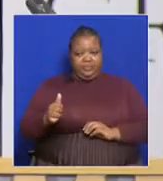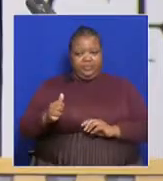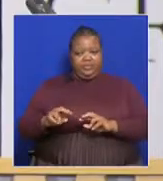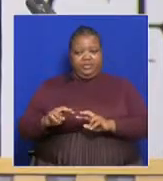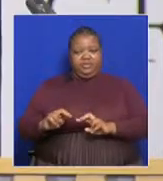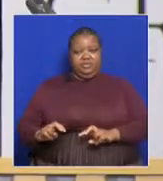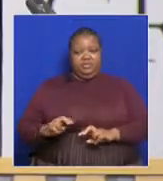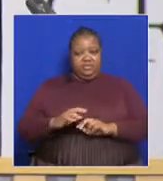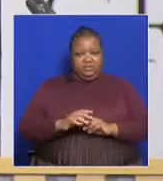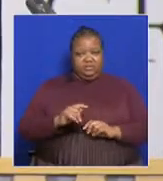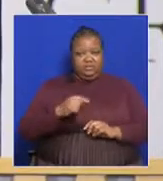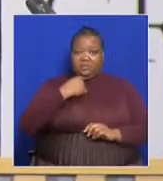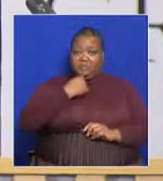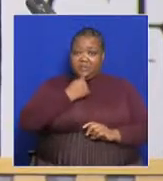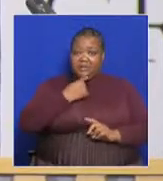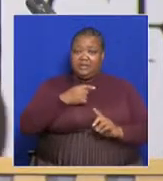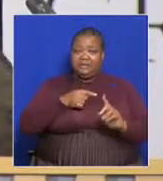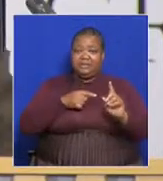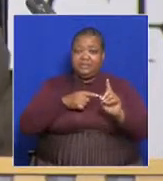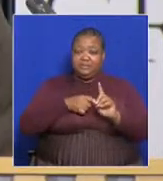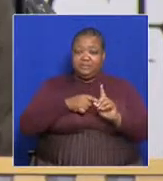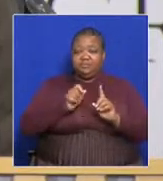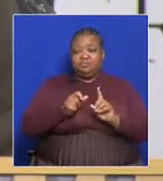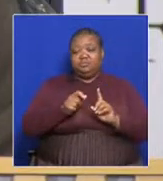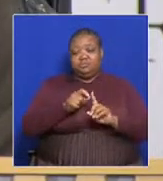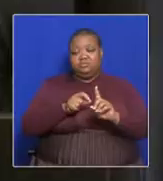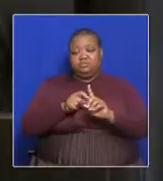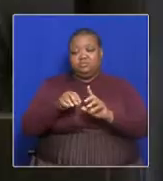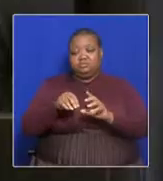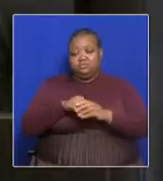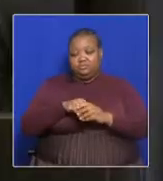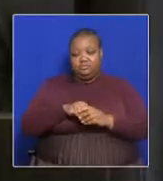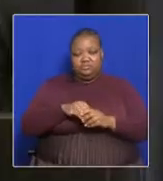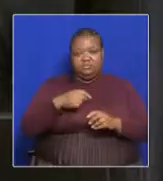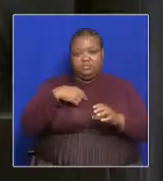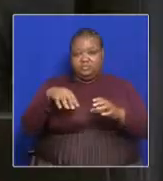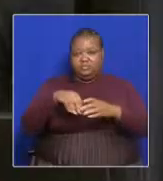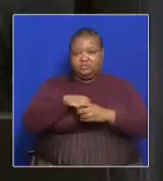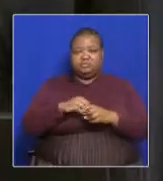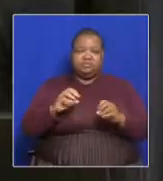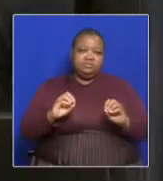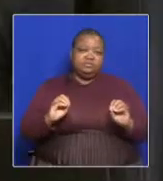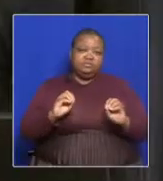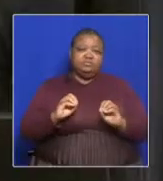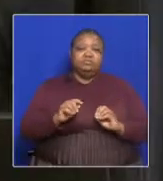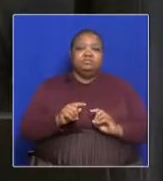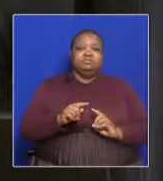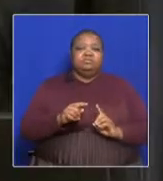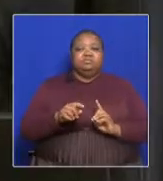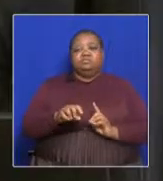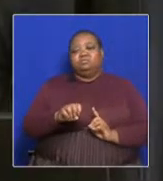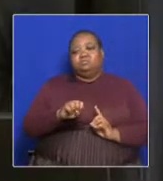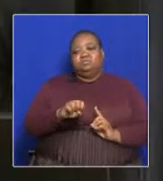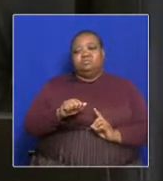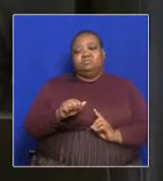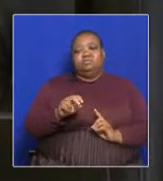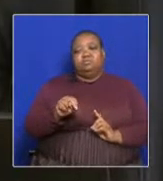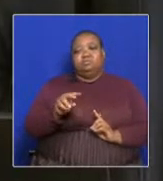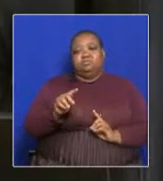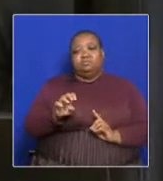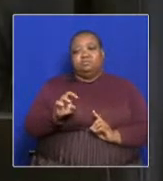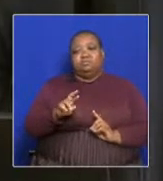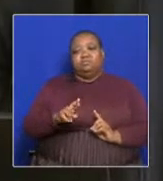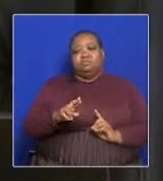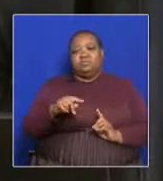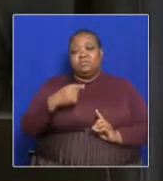somebody else involved in it. I was not hands-on here. You see, Warrant Officer Sanda said you were in the room when